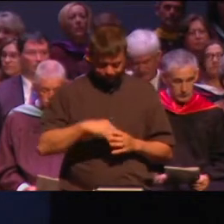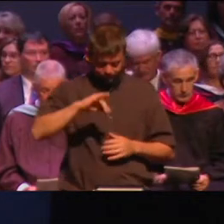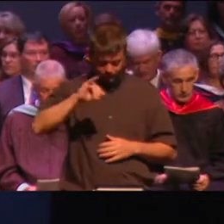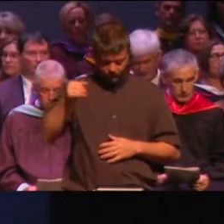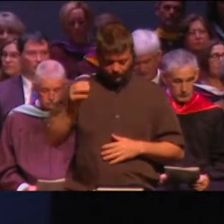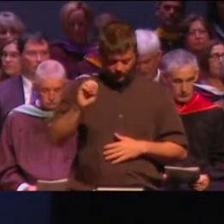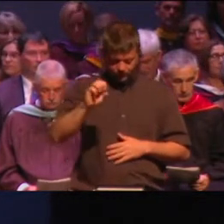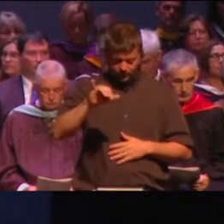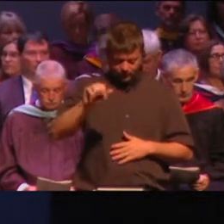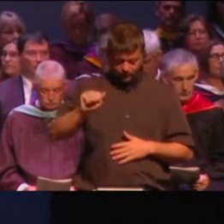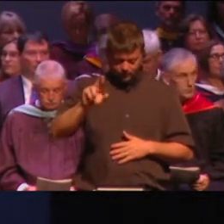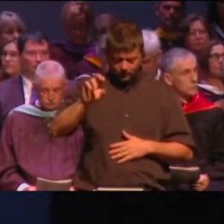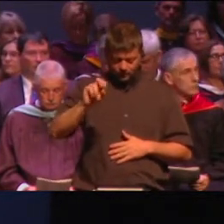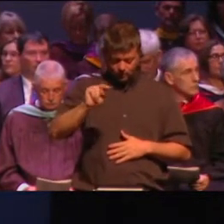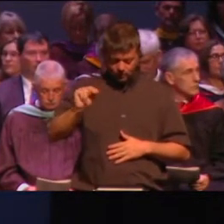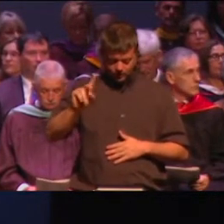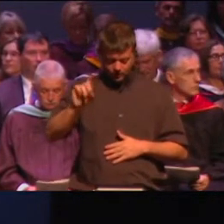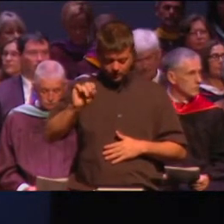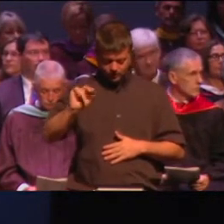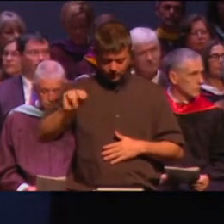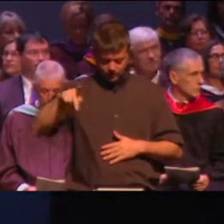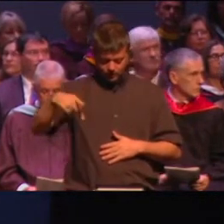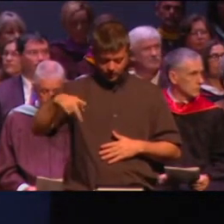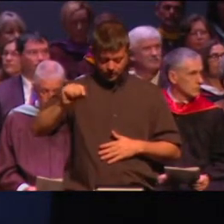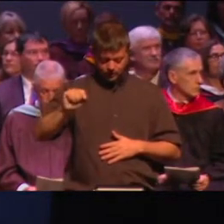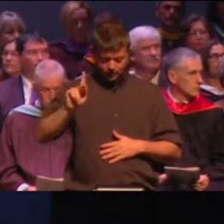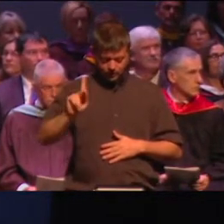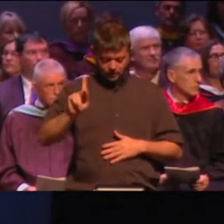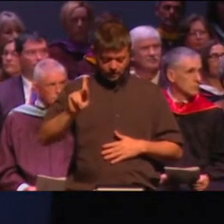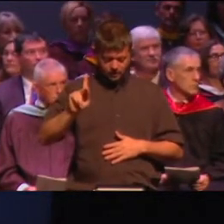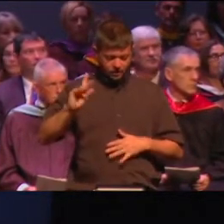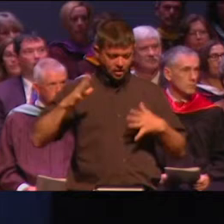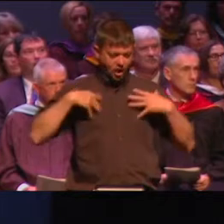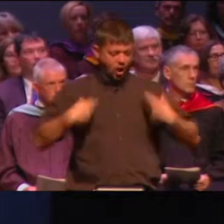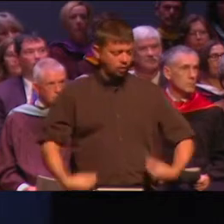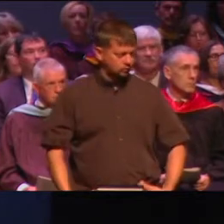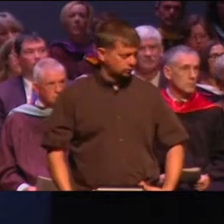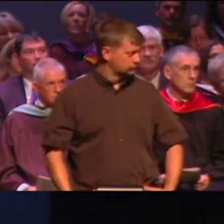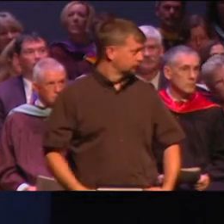Jessica Renee Denton, Phi Theta Kappa Honors.